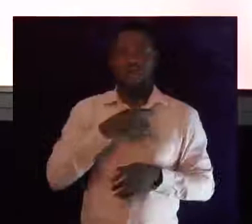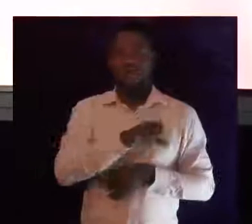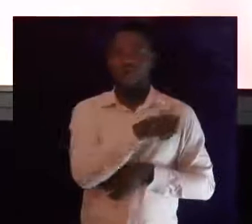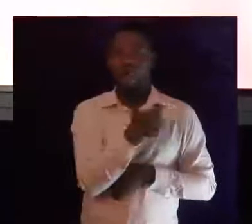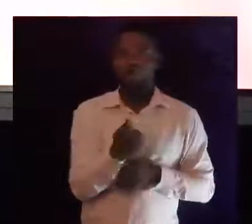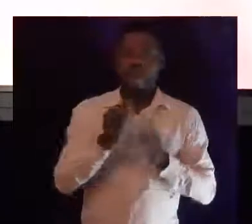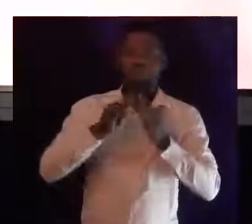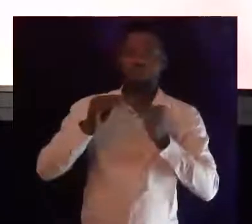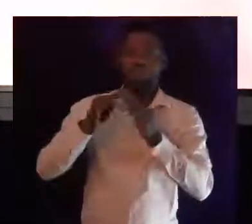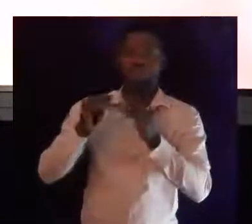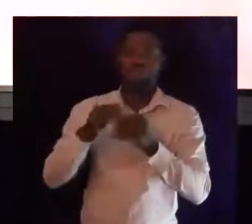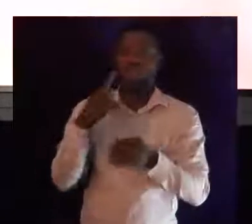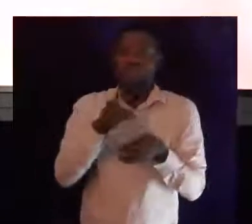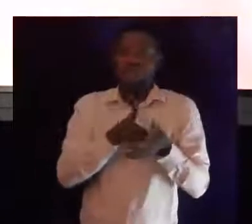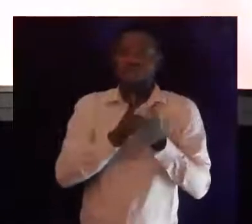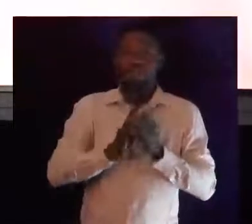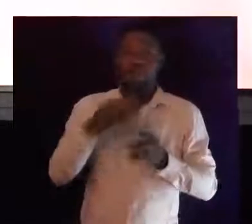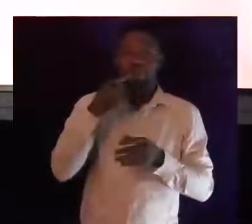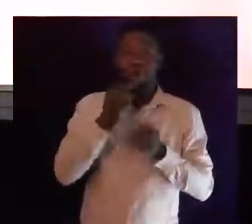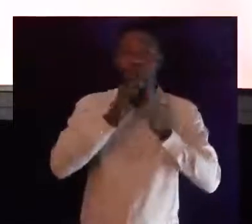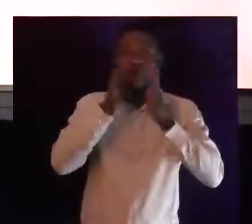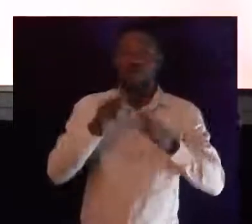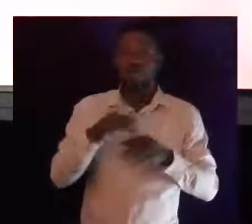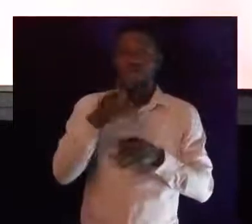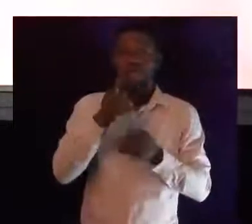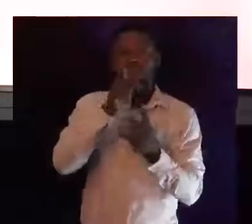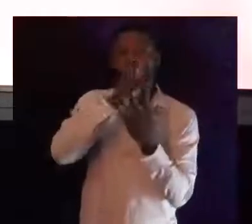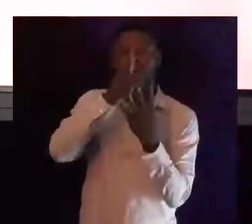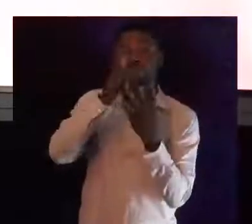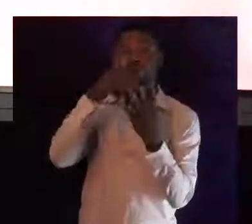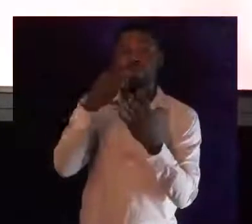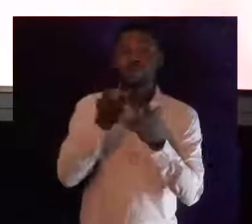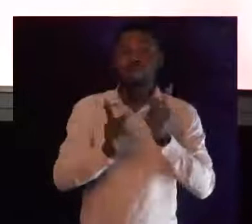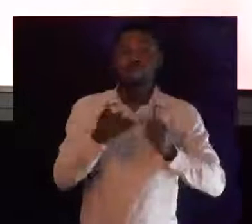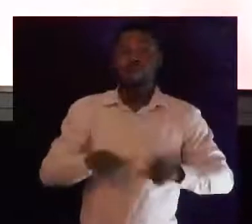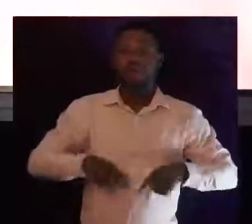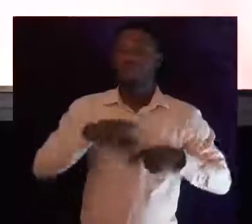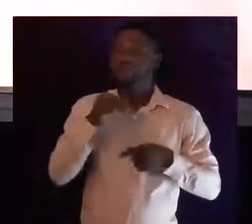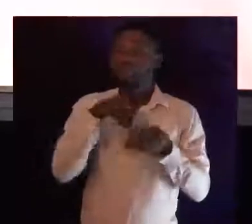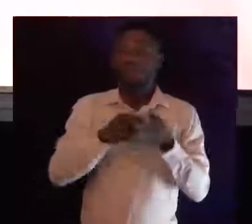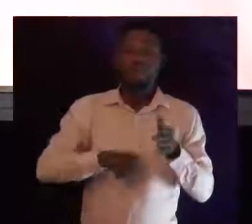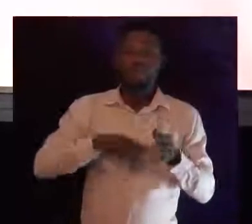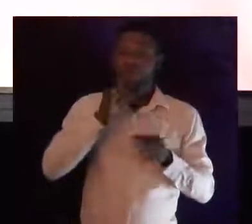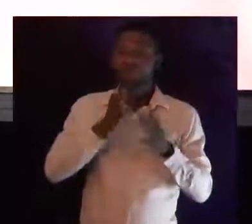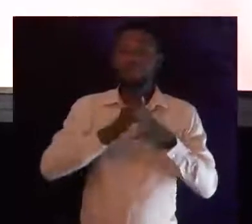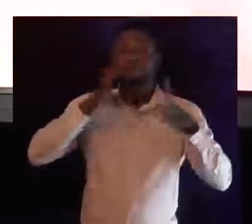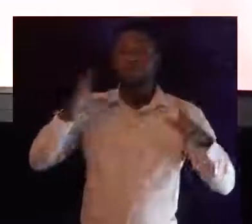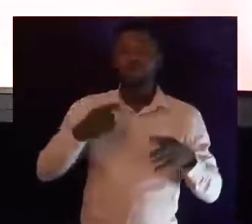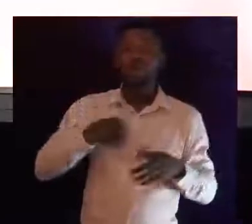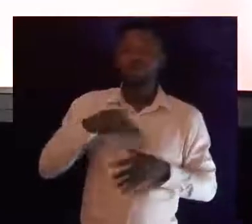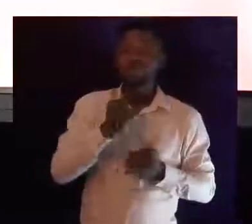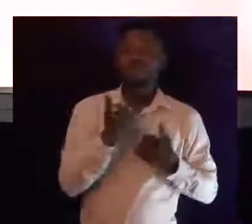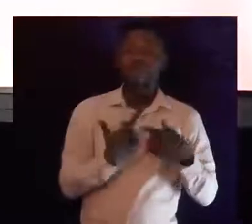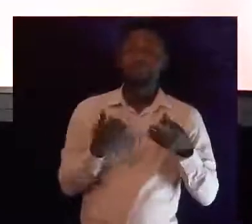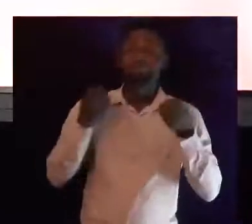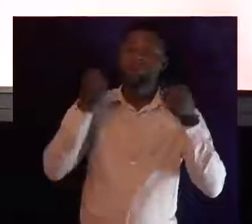other urban areas. The demand for housing, because the population of people living in Lagos is much, and we